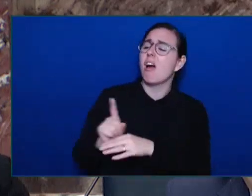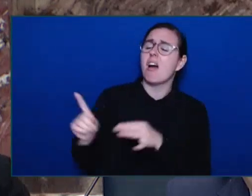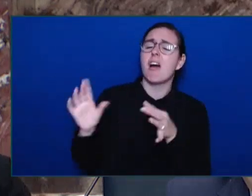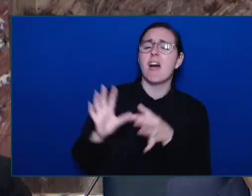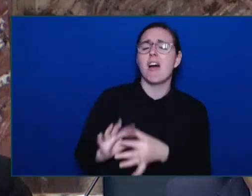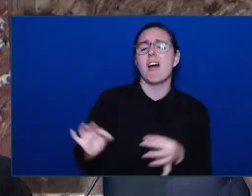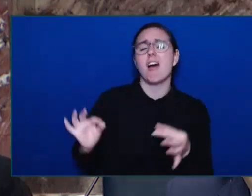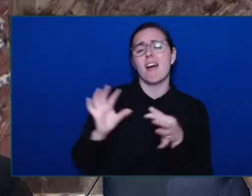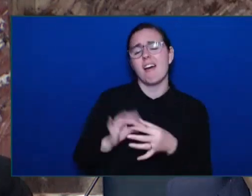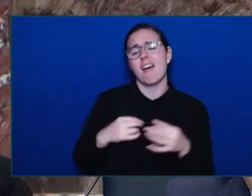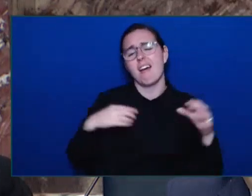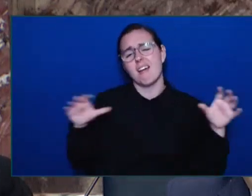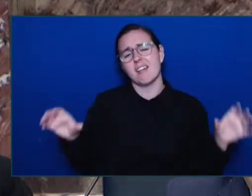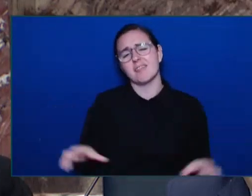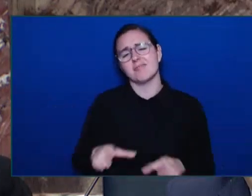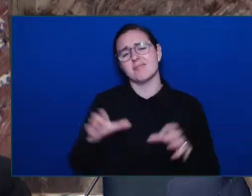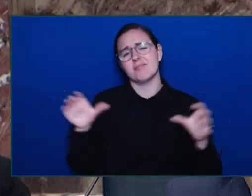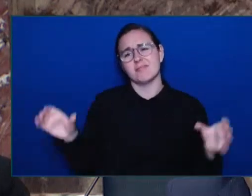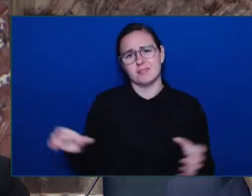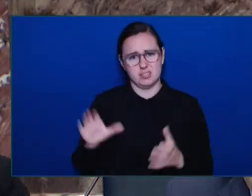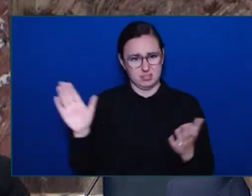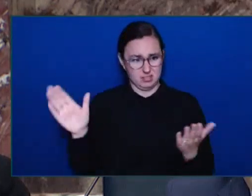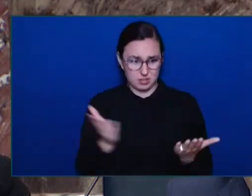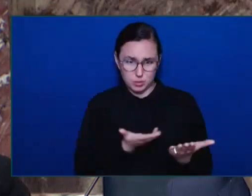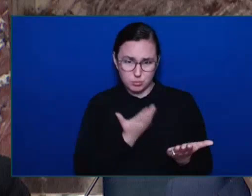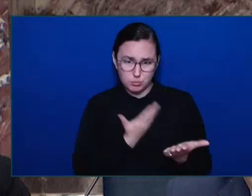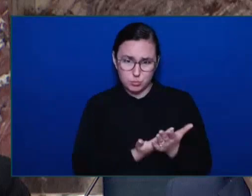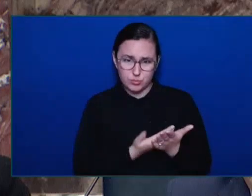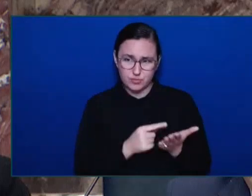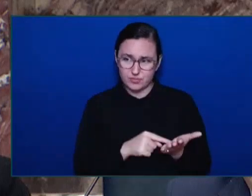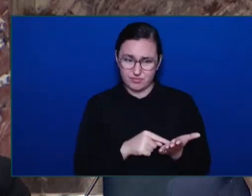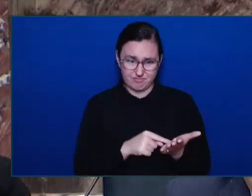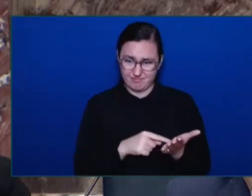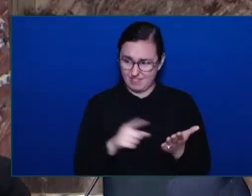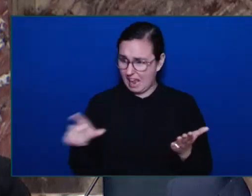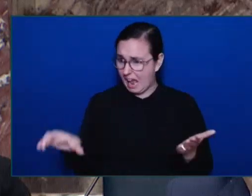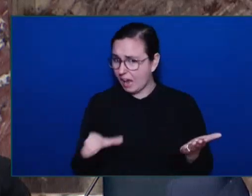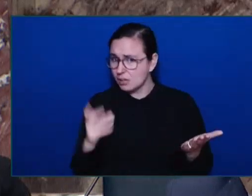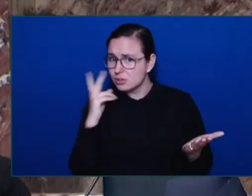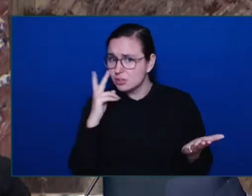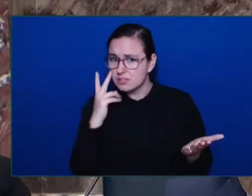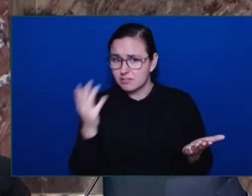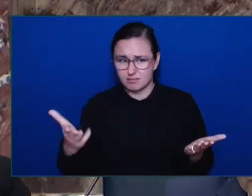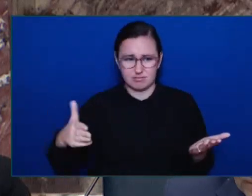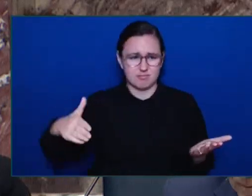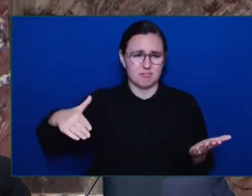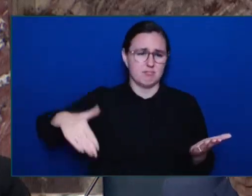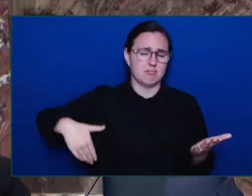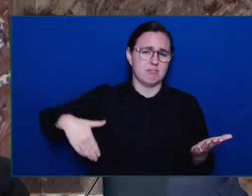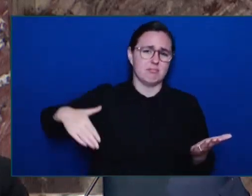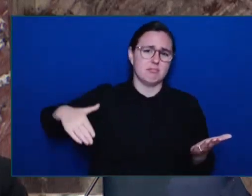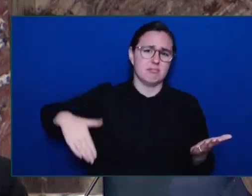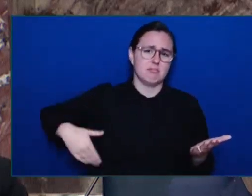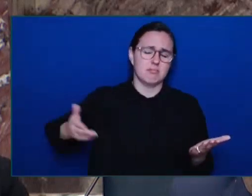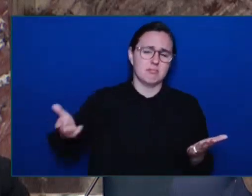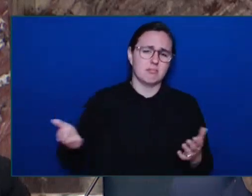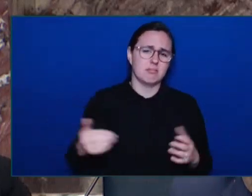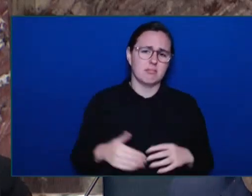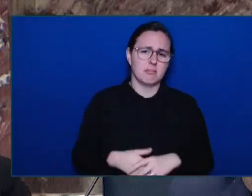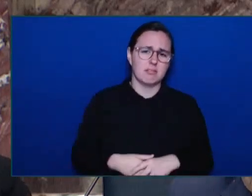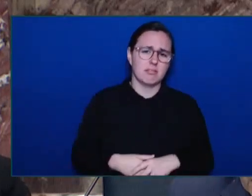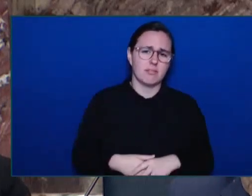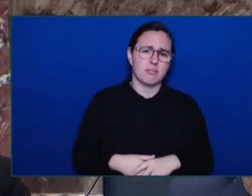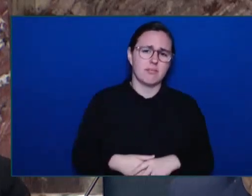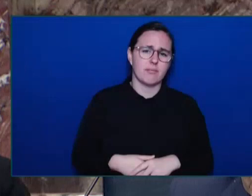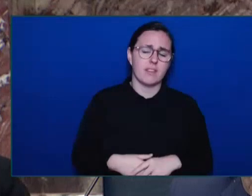that action has not been taken. Every member of the Committee on Children and Youth, and there